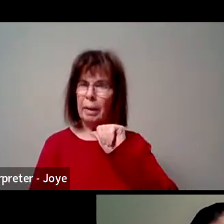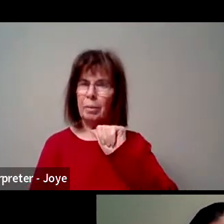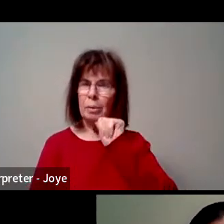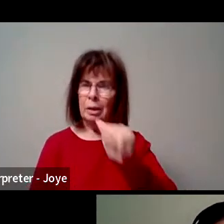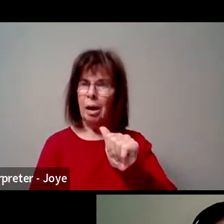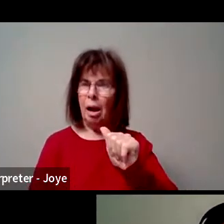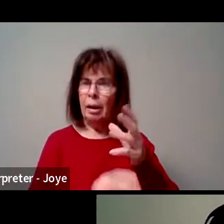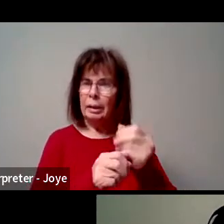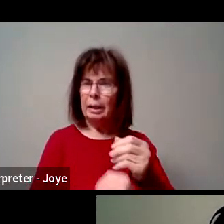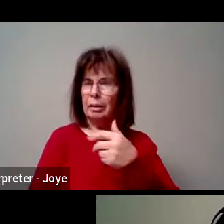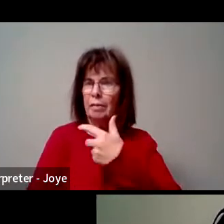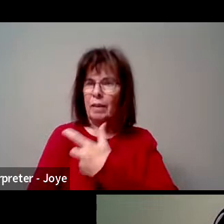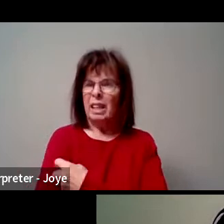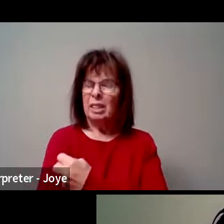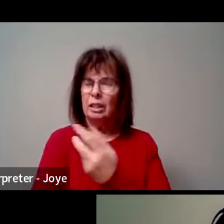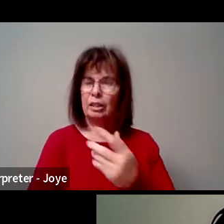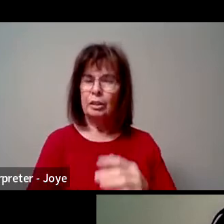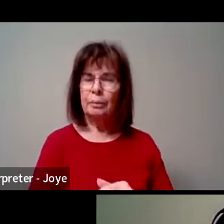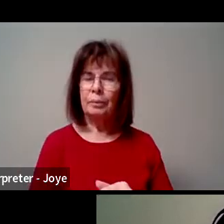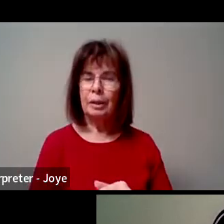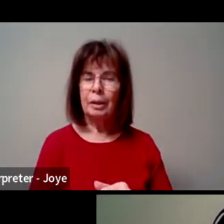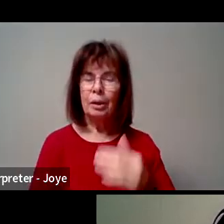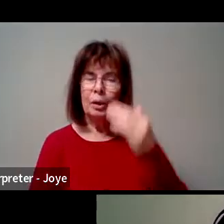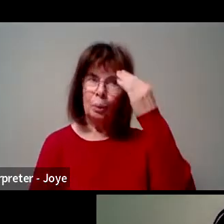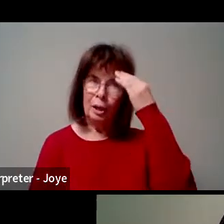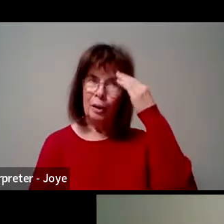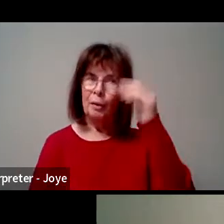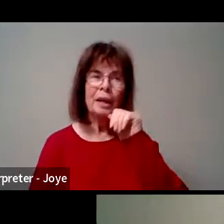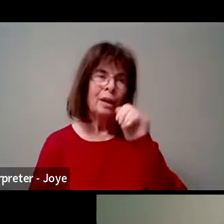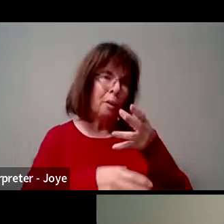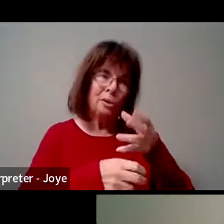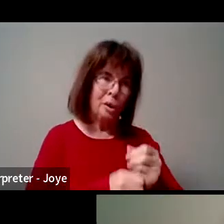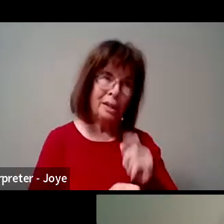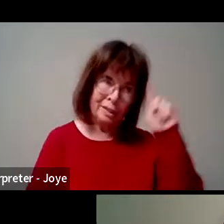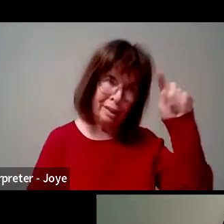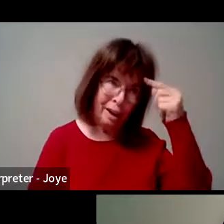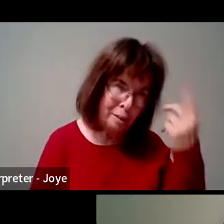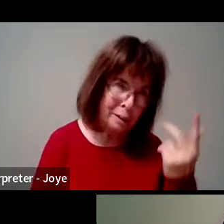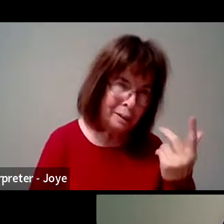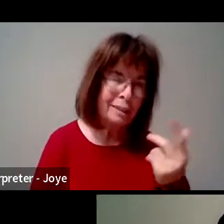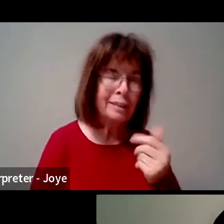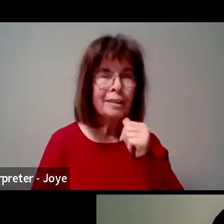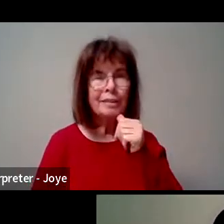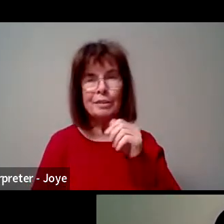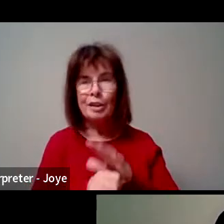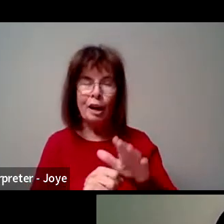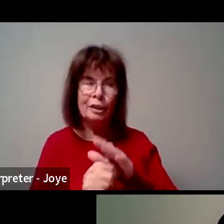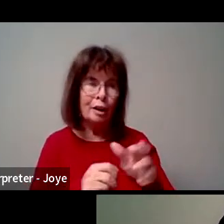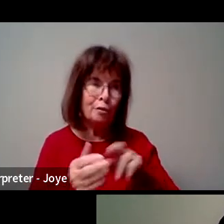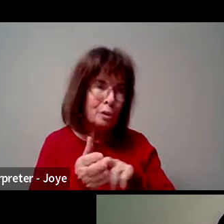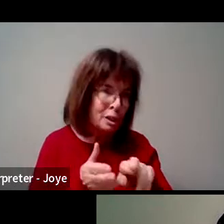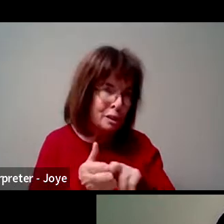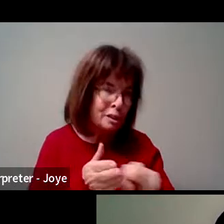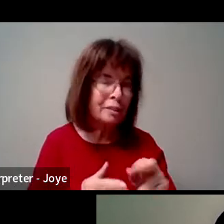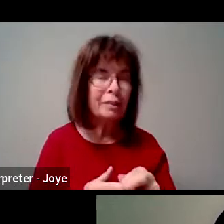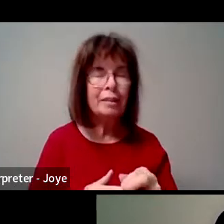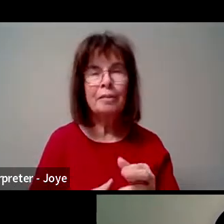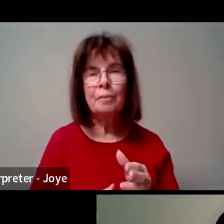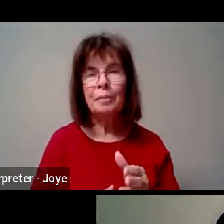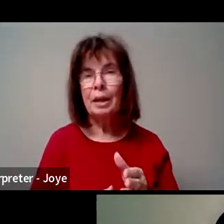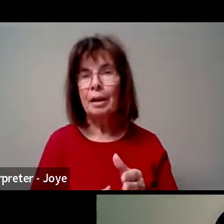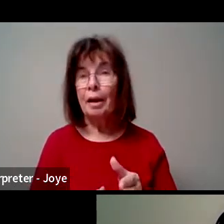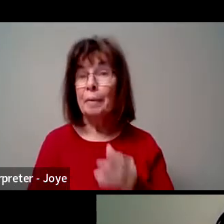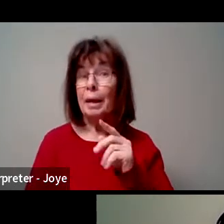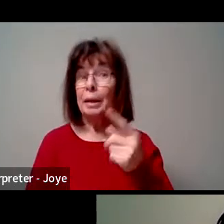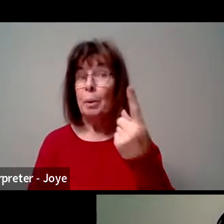the vaccination. We all know they don't trust the government, not enough research, and they would ask if we had taken